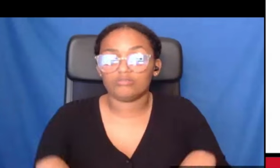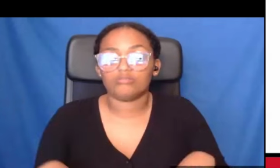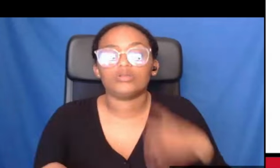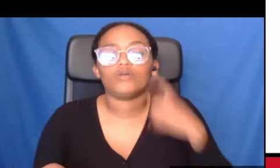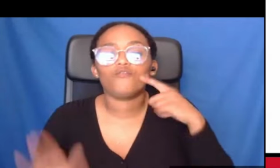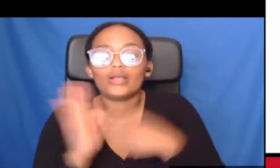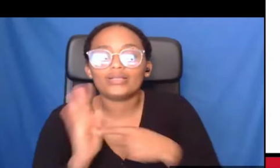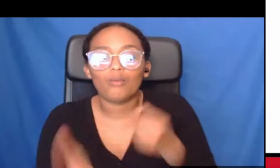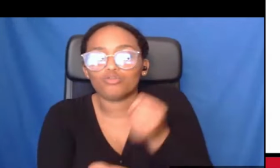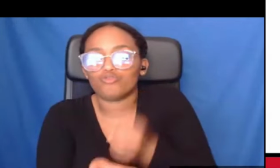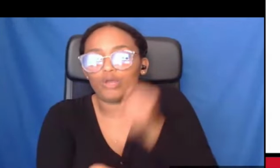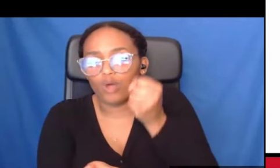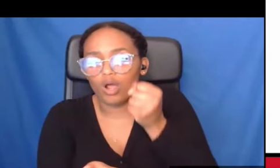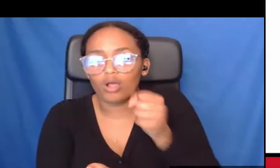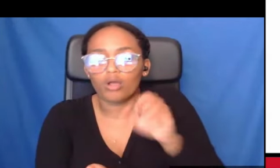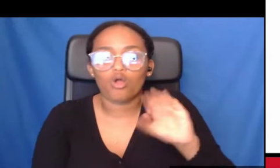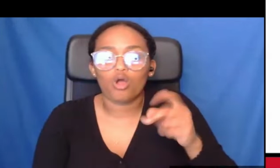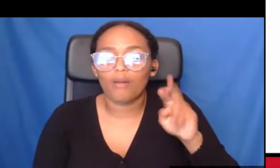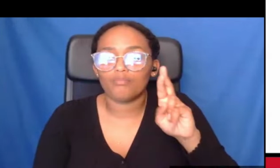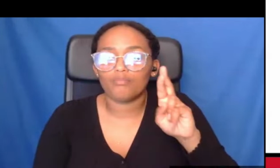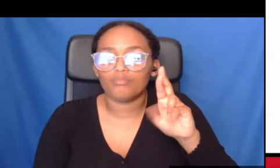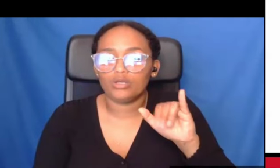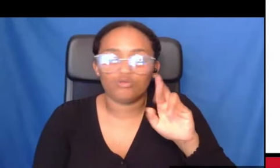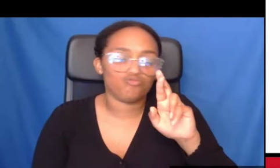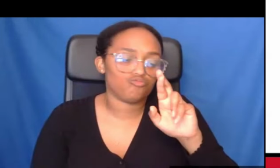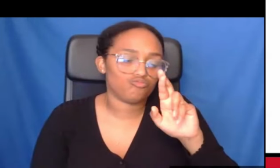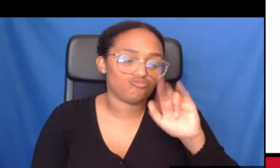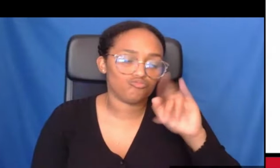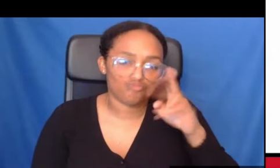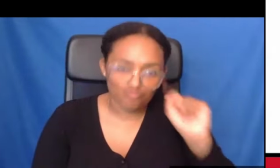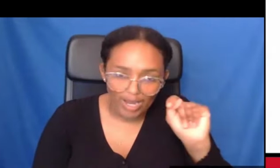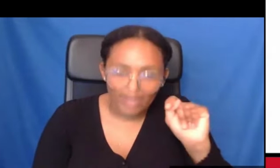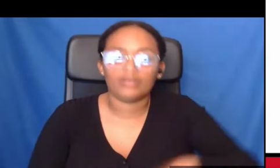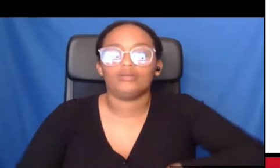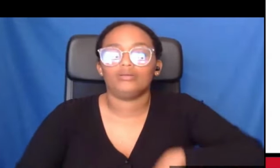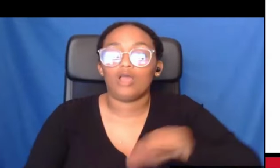copyright, other intellectual property. Talk to your agent or broker.